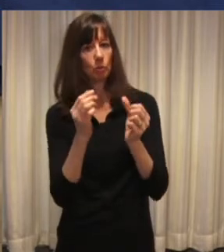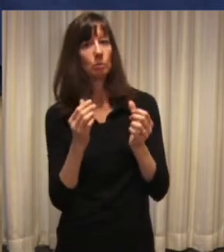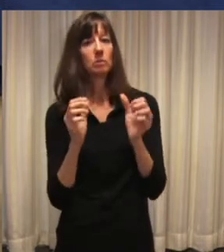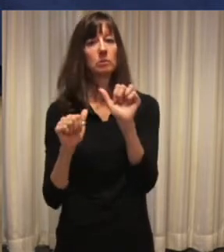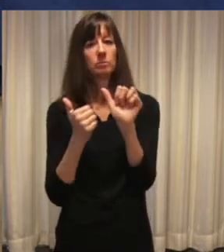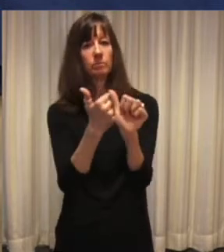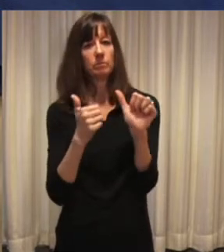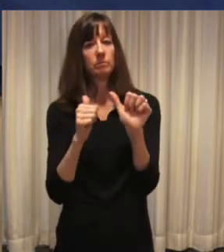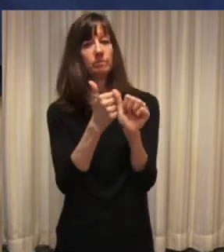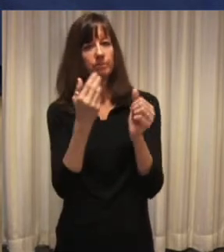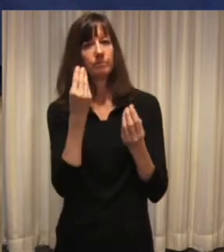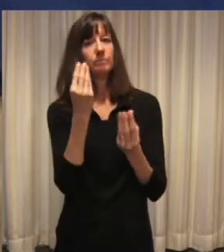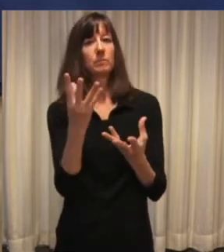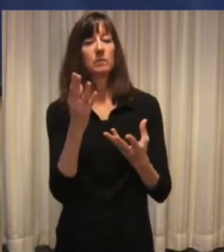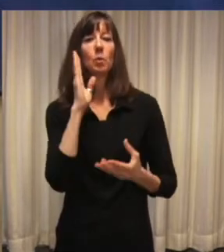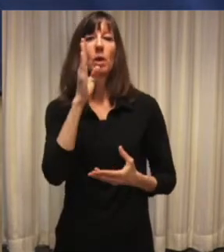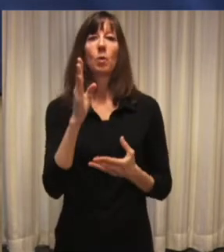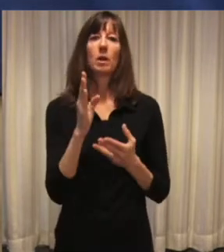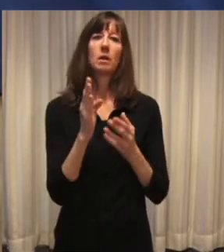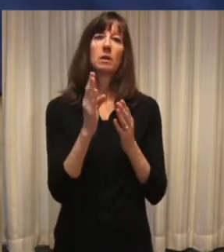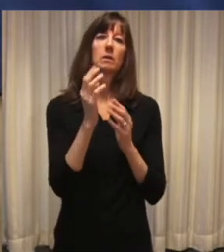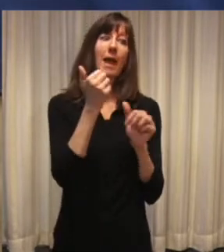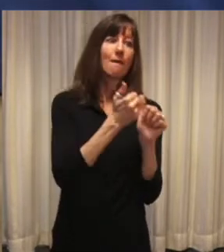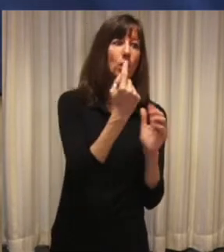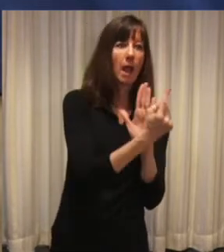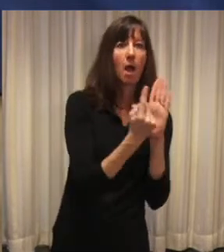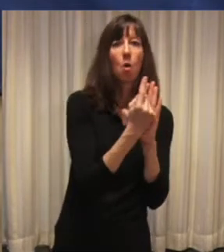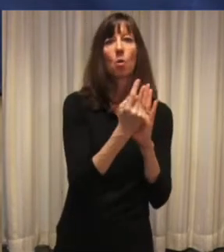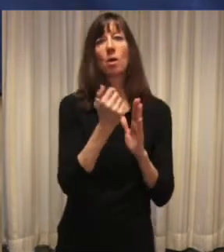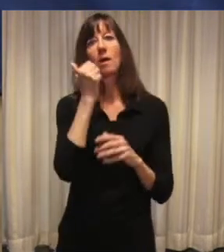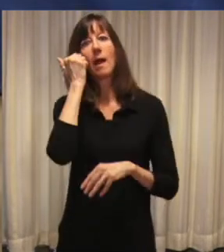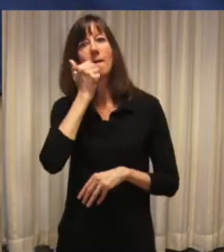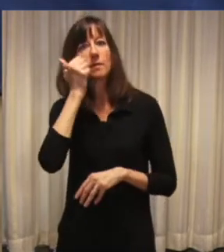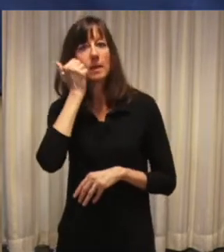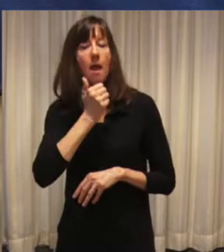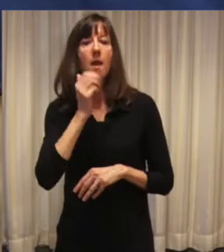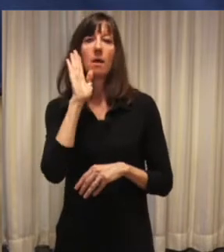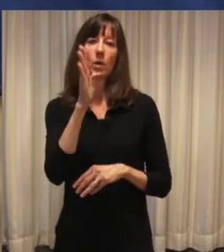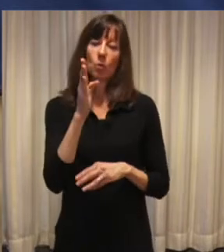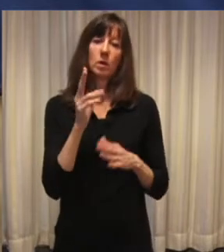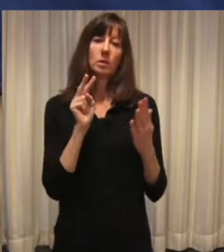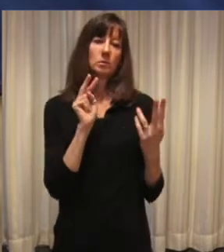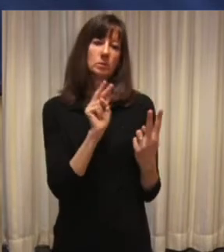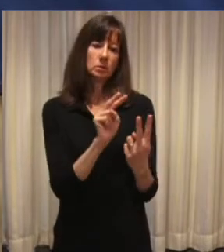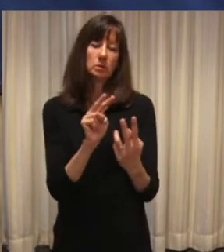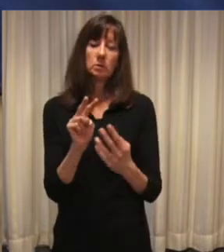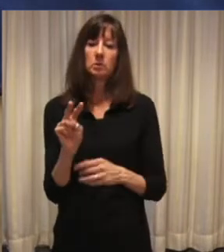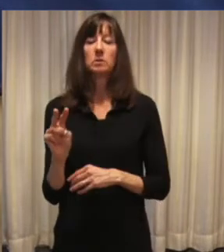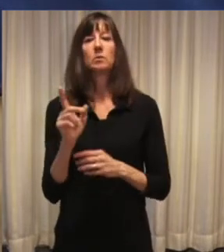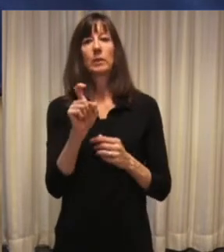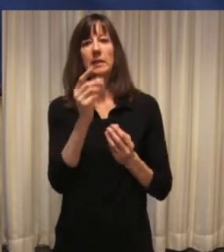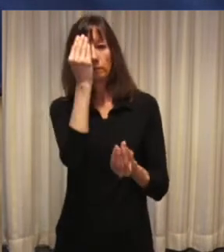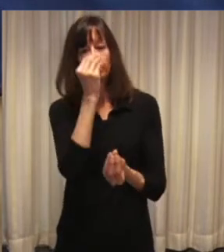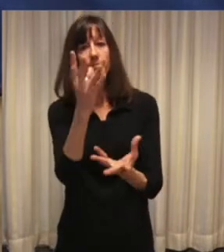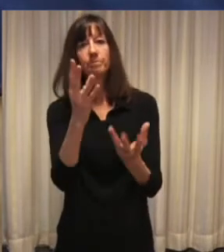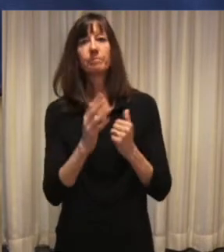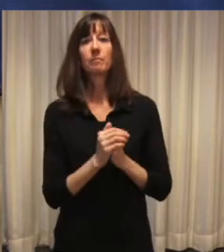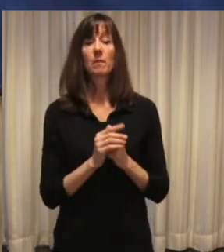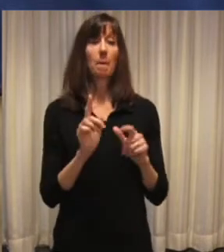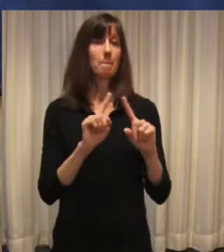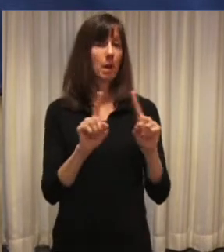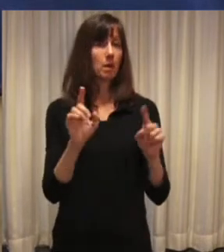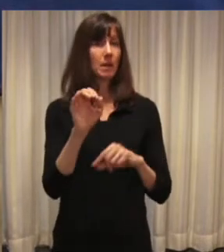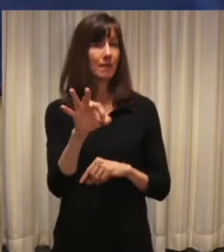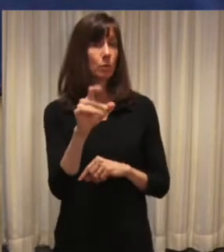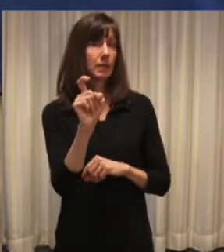hour-by-hour basis to see how we're doing. If it ends up that the Mary's Avenue campus of the 235 beds